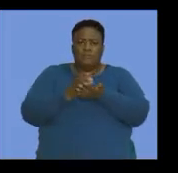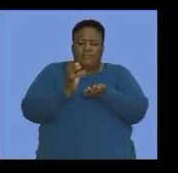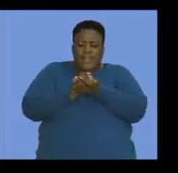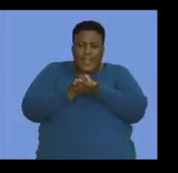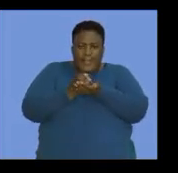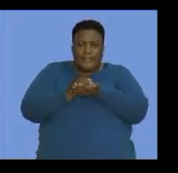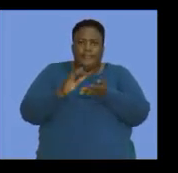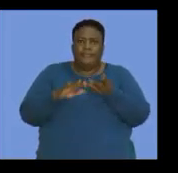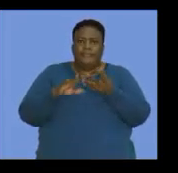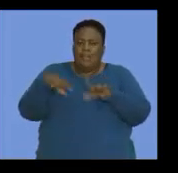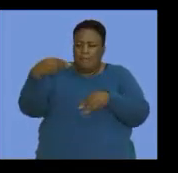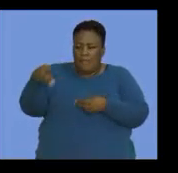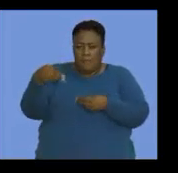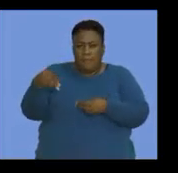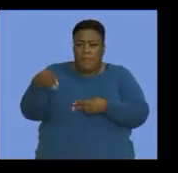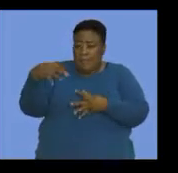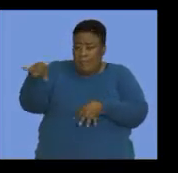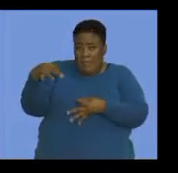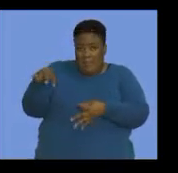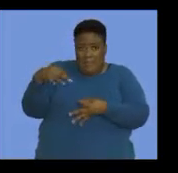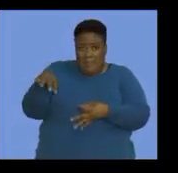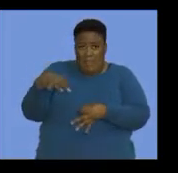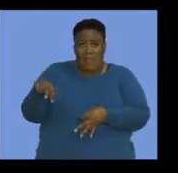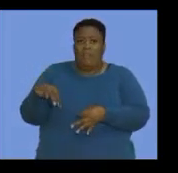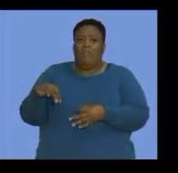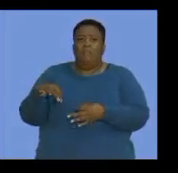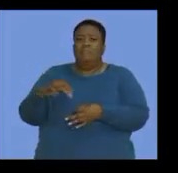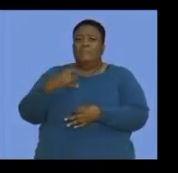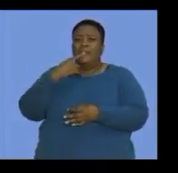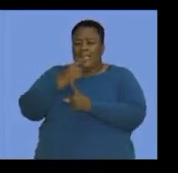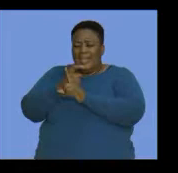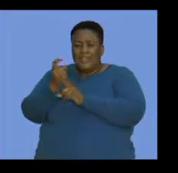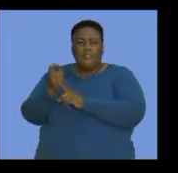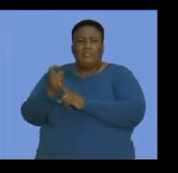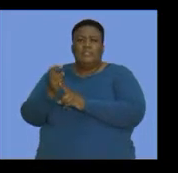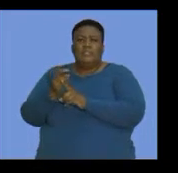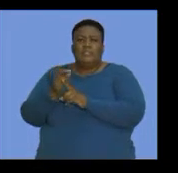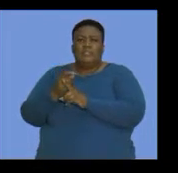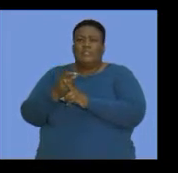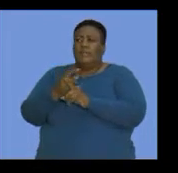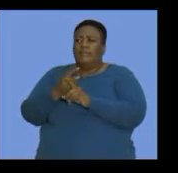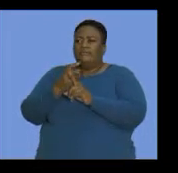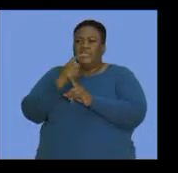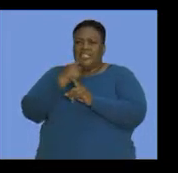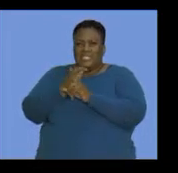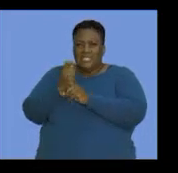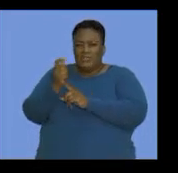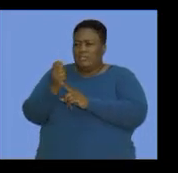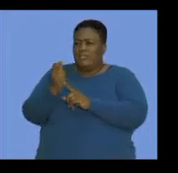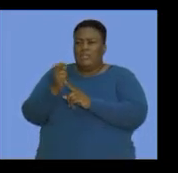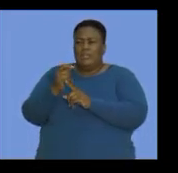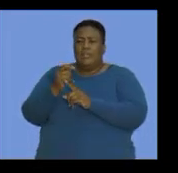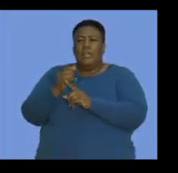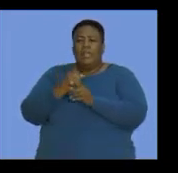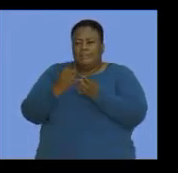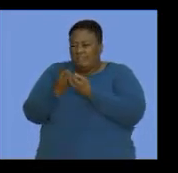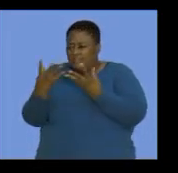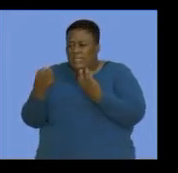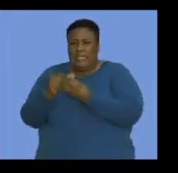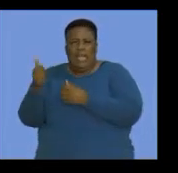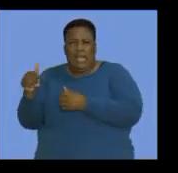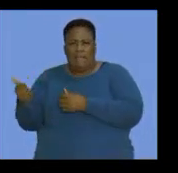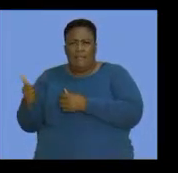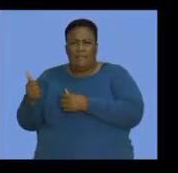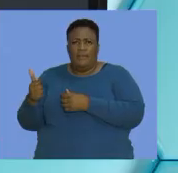papers, scrap iron, and other trash are all seen as examples of solid waste. So these